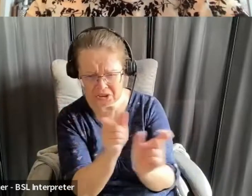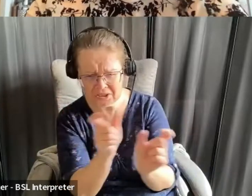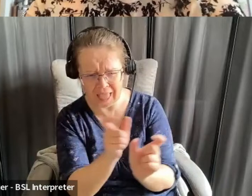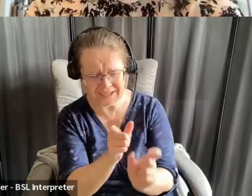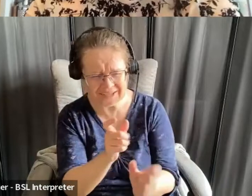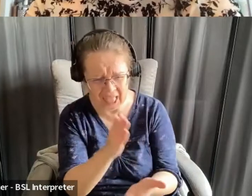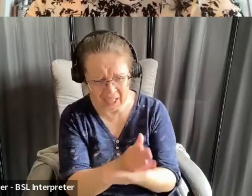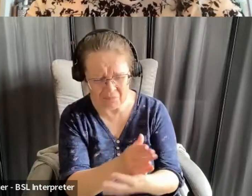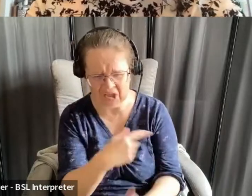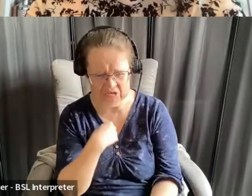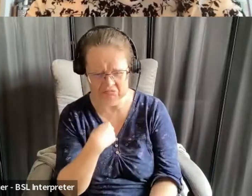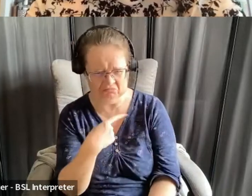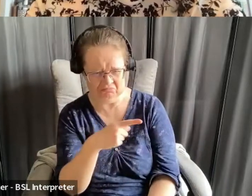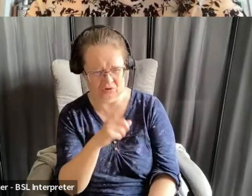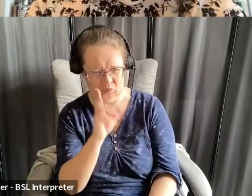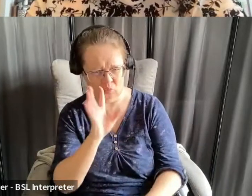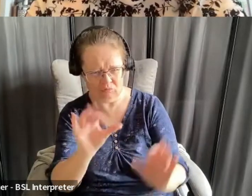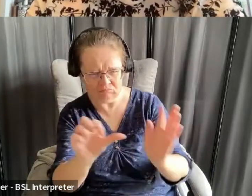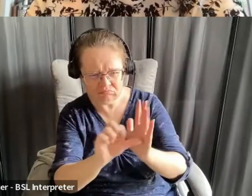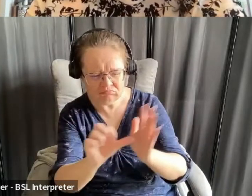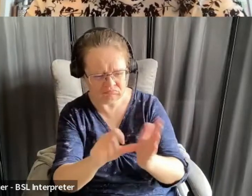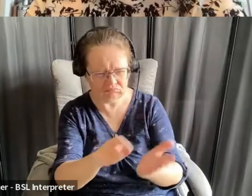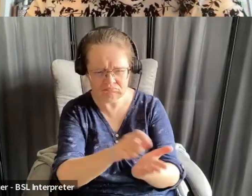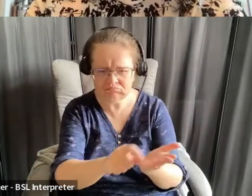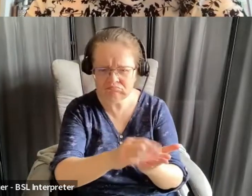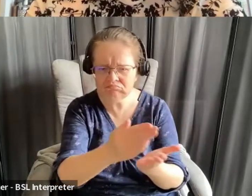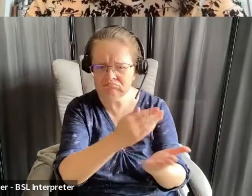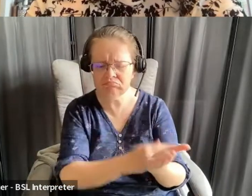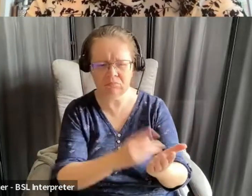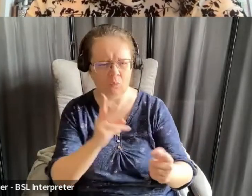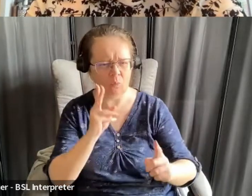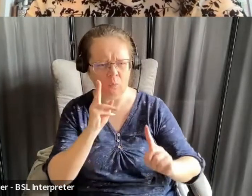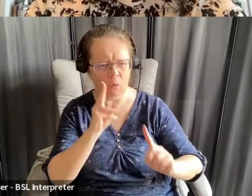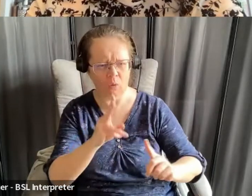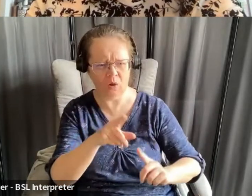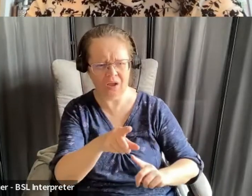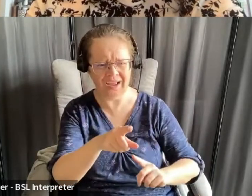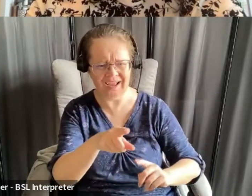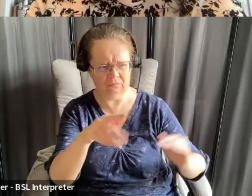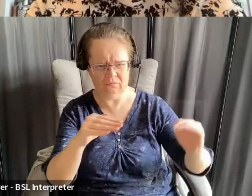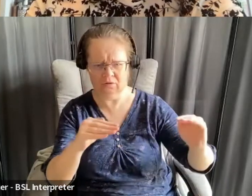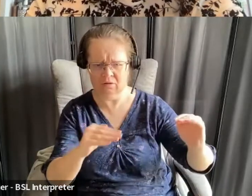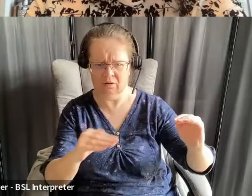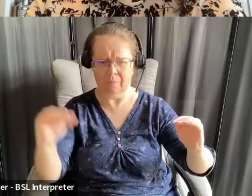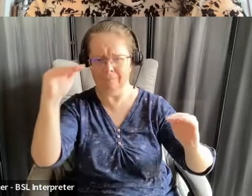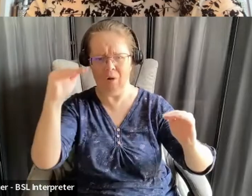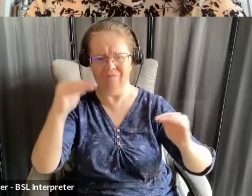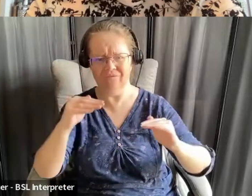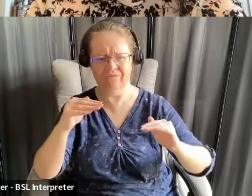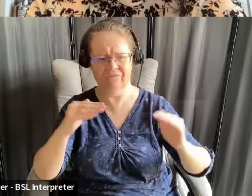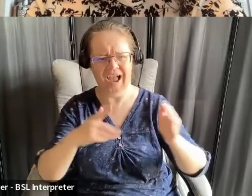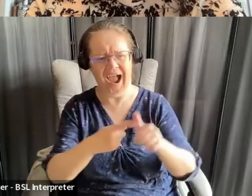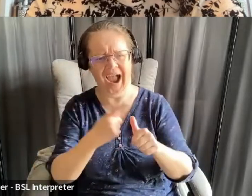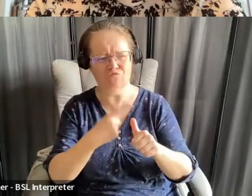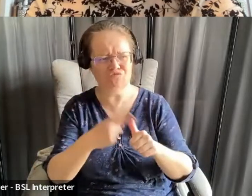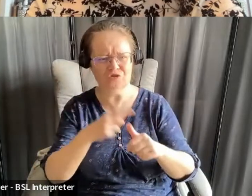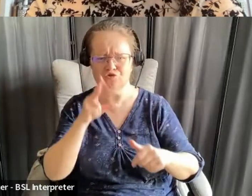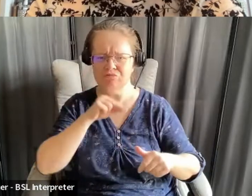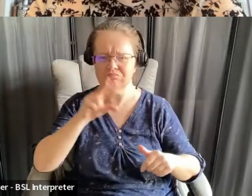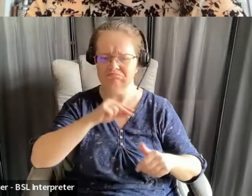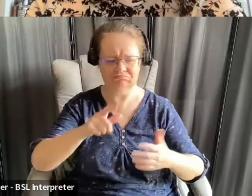difficulty writing prose. In fact, if anything, you're above averagely articulate, and, you